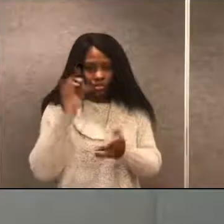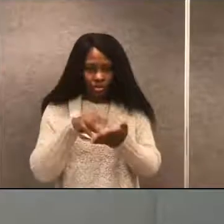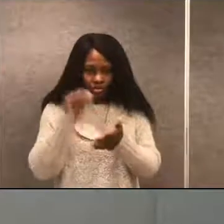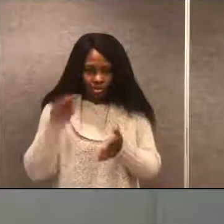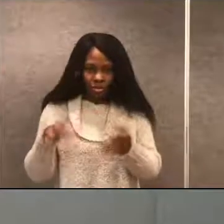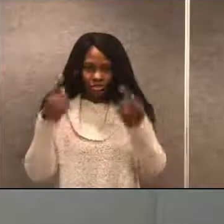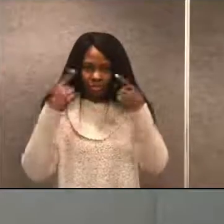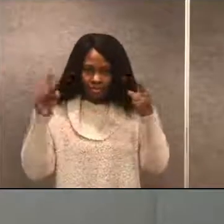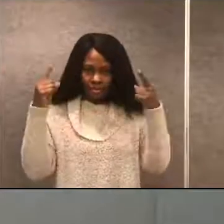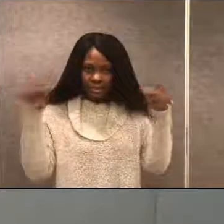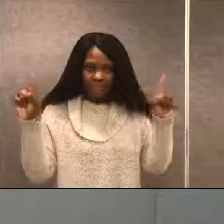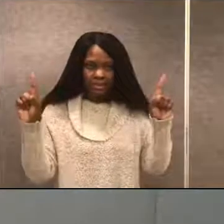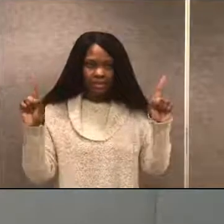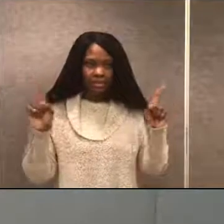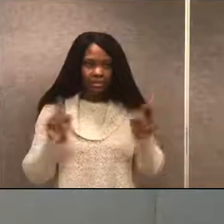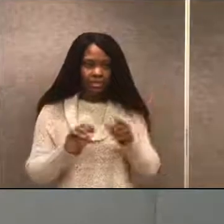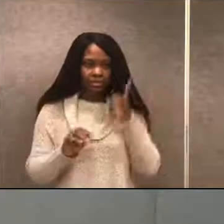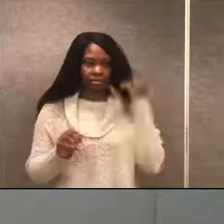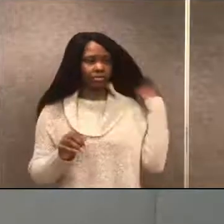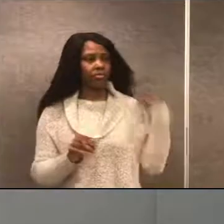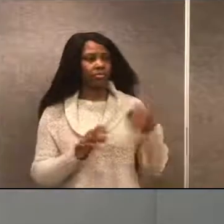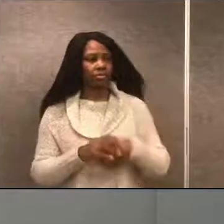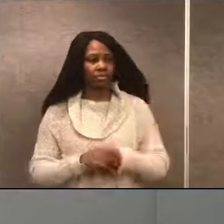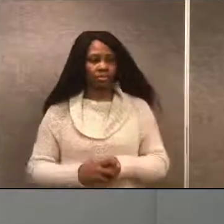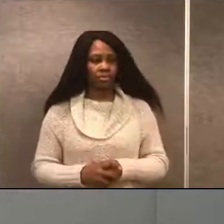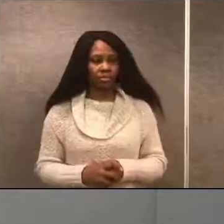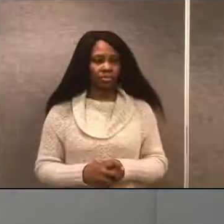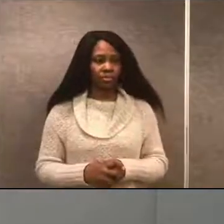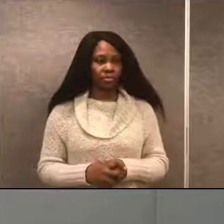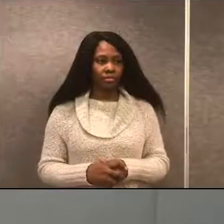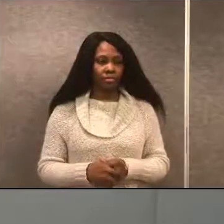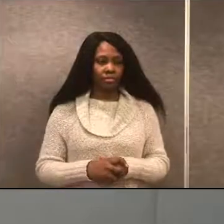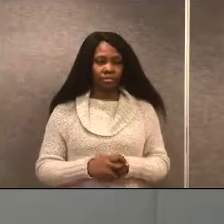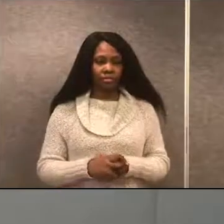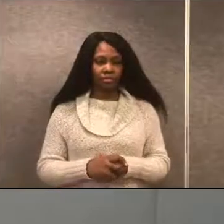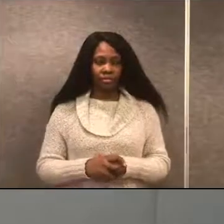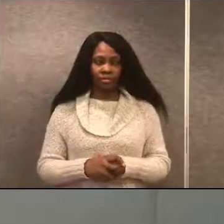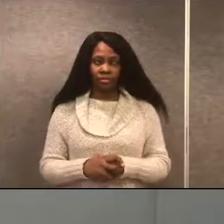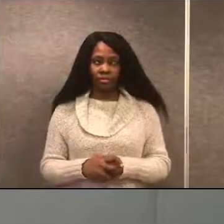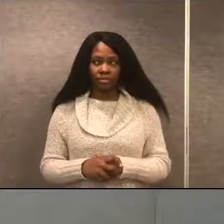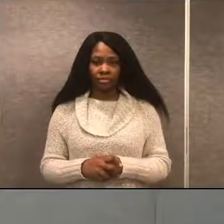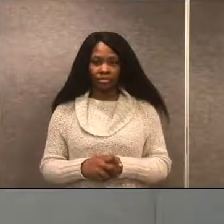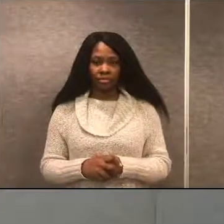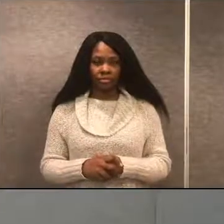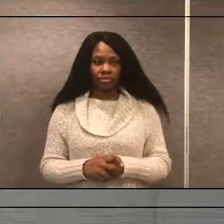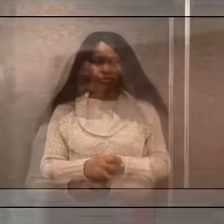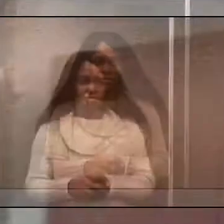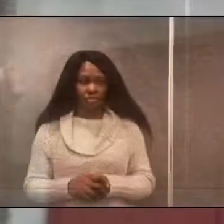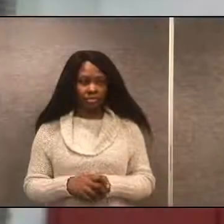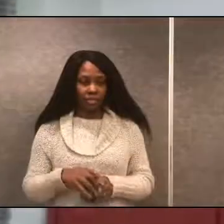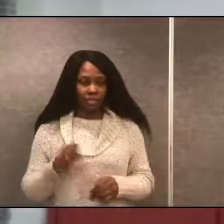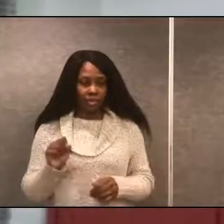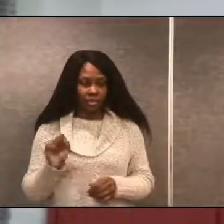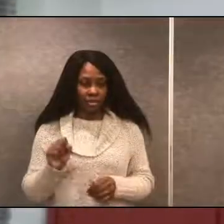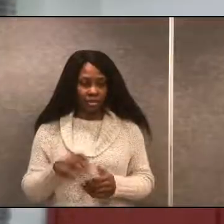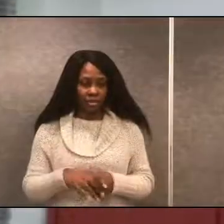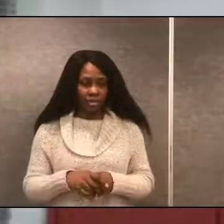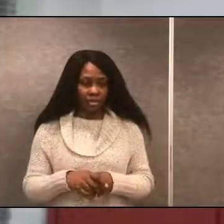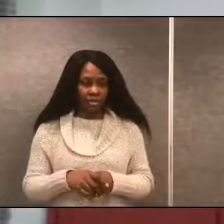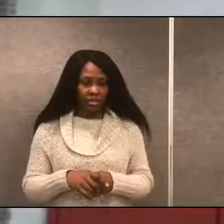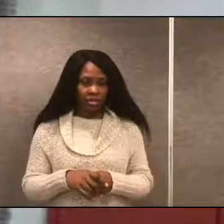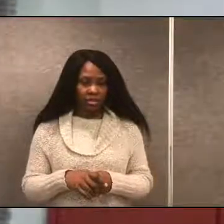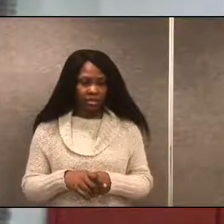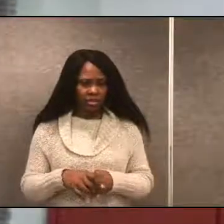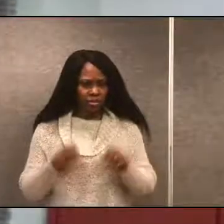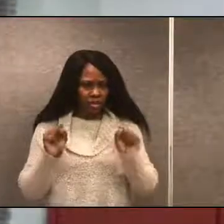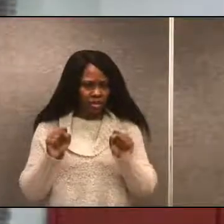success? Either one of y'all can chime in on that. I have no. Ms. Champagne, are you still on? I'm still on. Okay. Mr. Mayor, if you could just